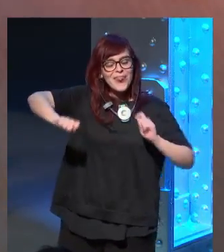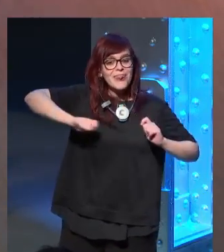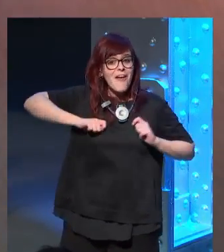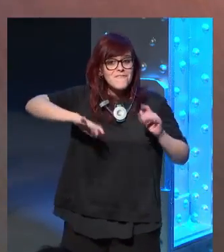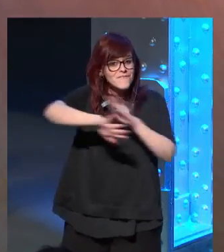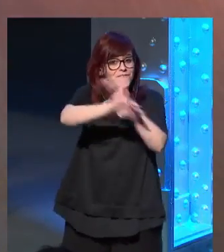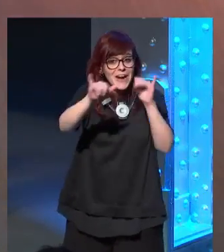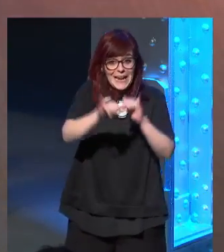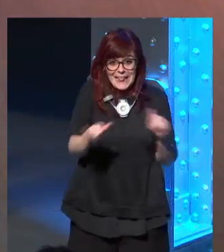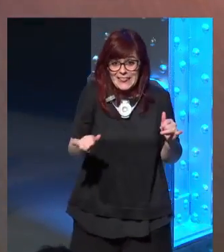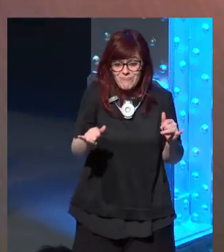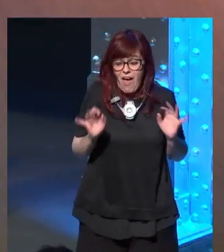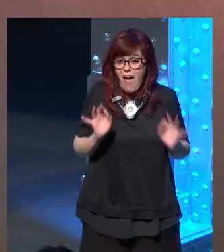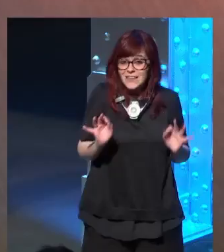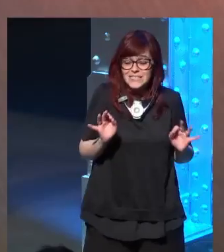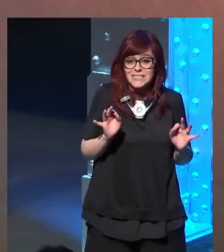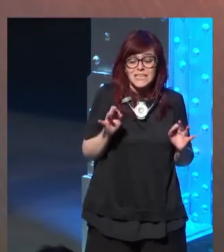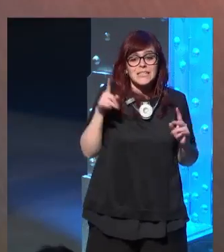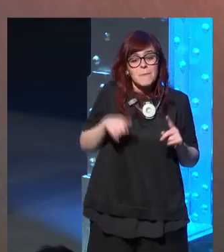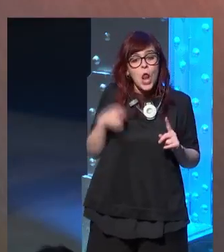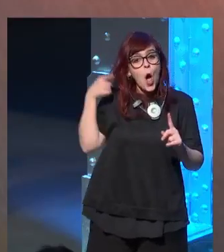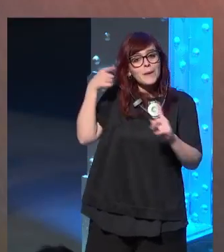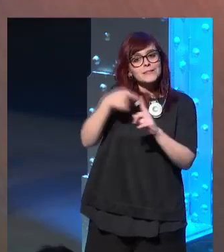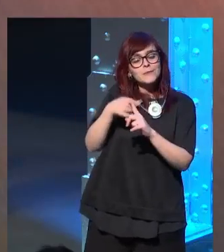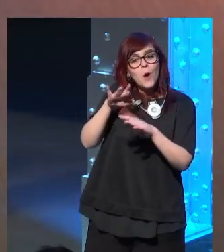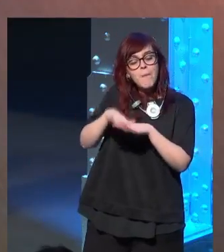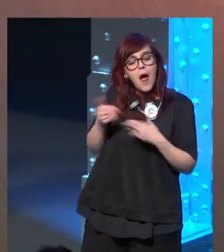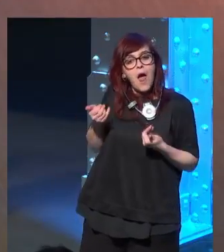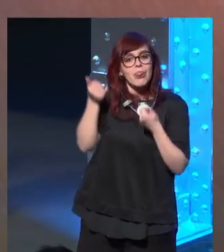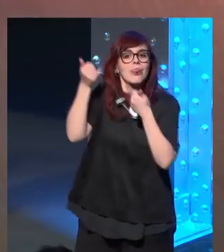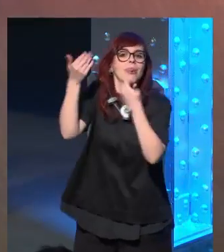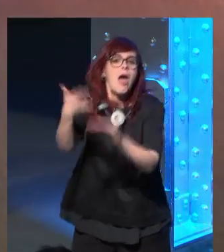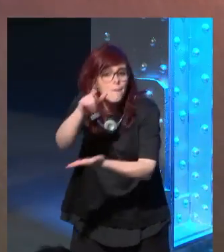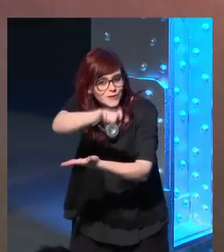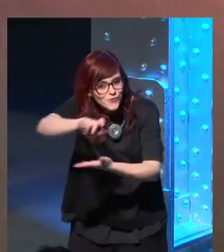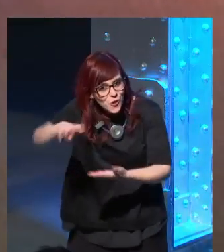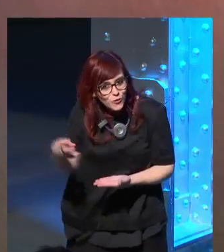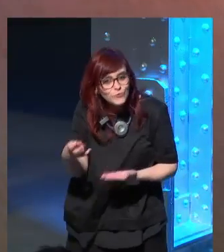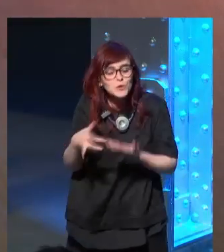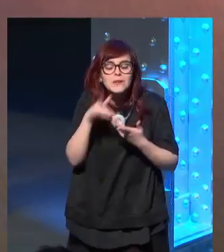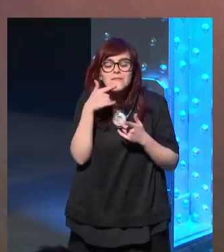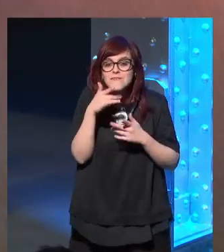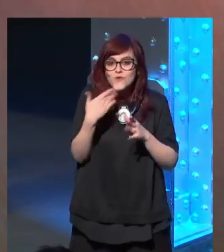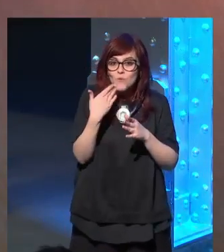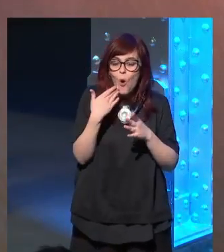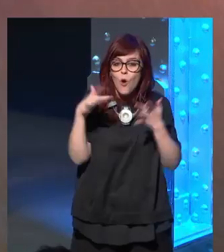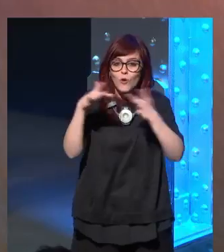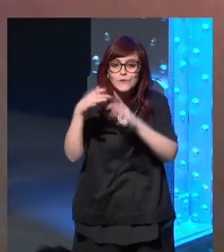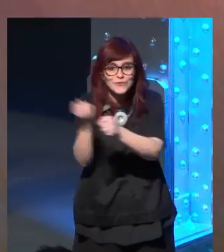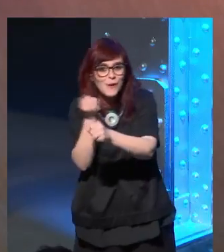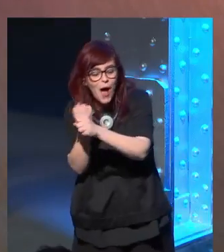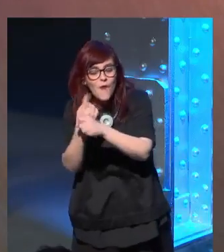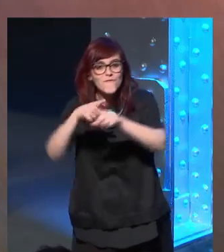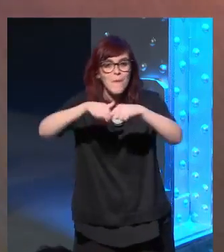other people. So to spend time investing in your relationships, at work or in the family or